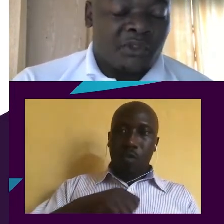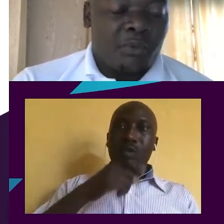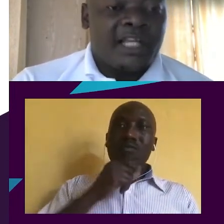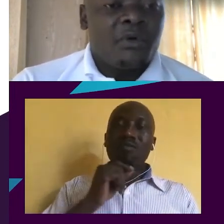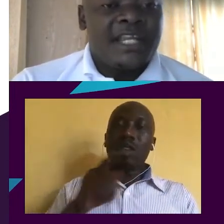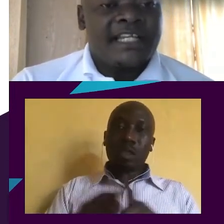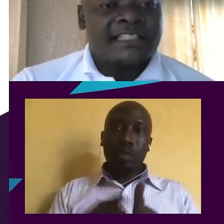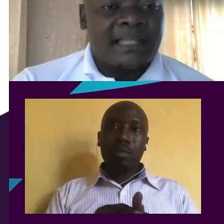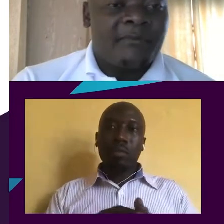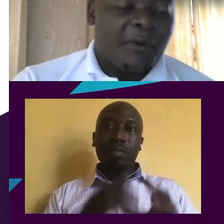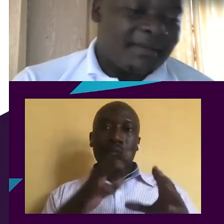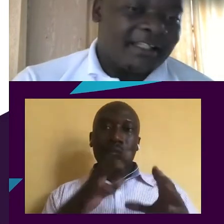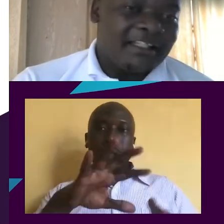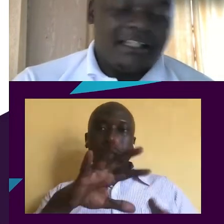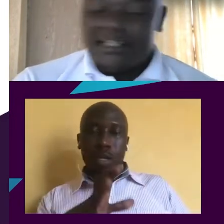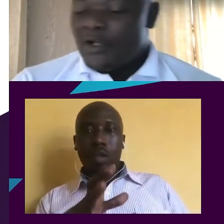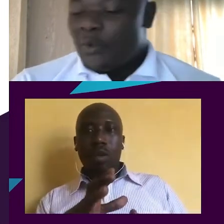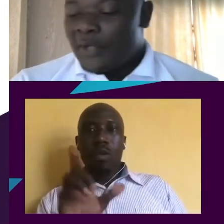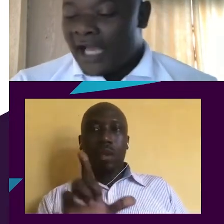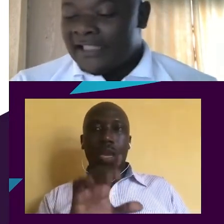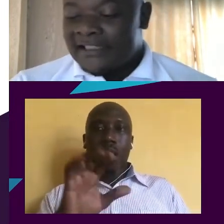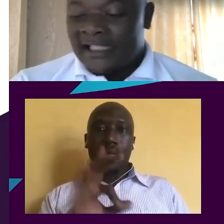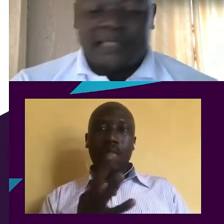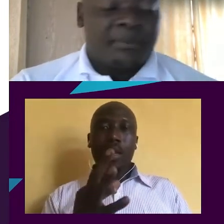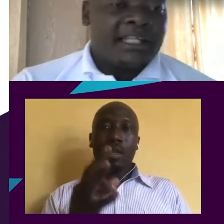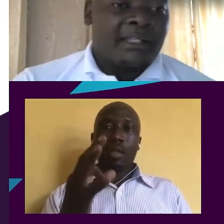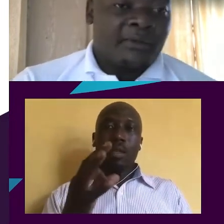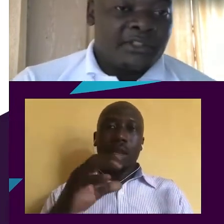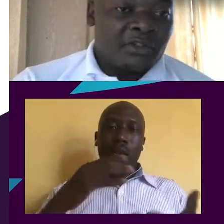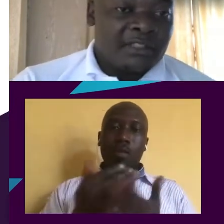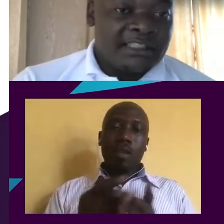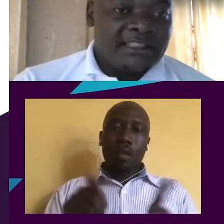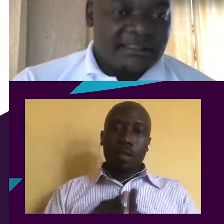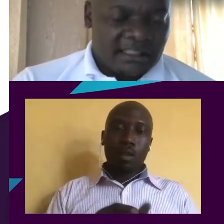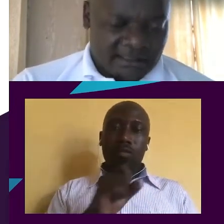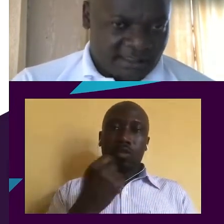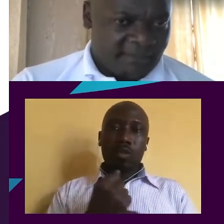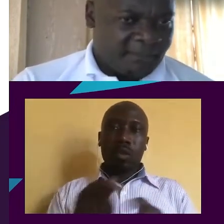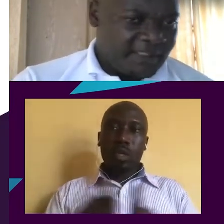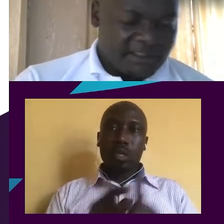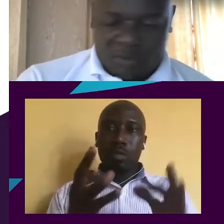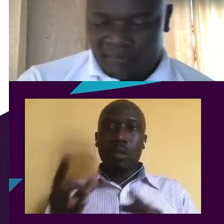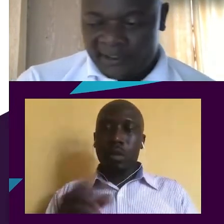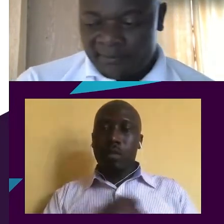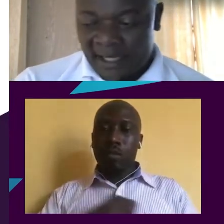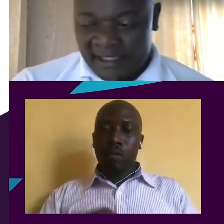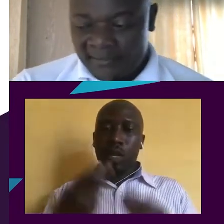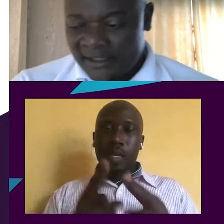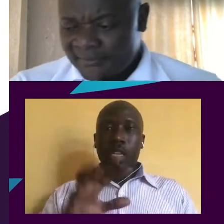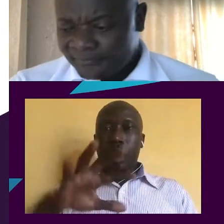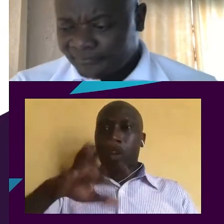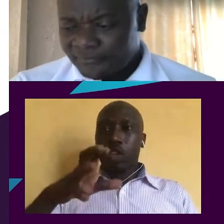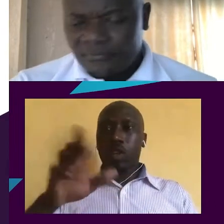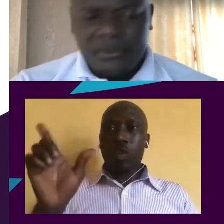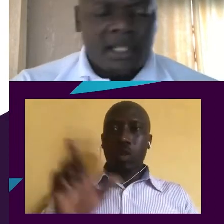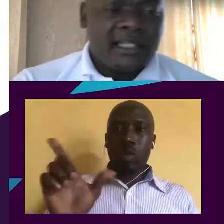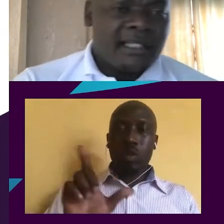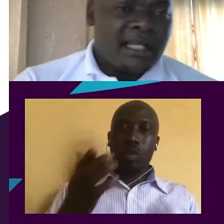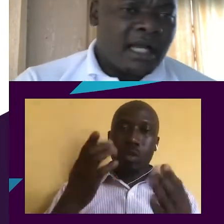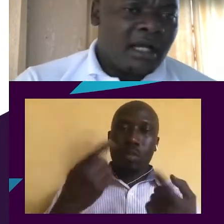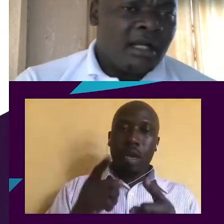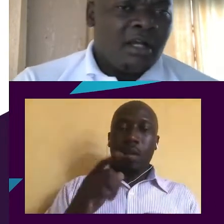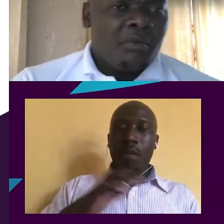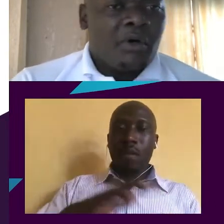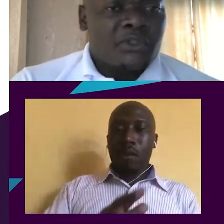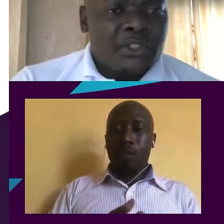third division. We are doing the same for women. We had decided playing regional league, save this COVID pandemic.